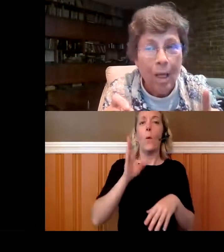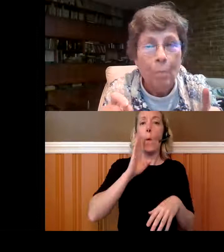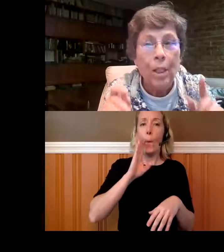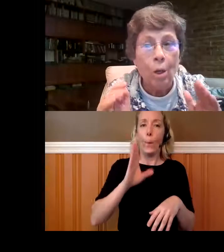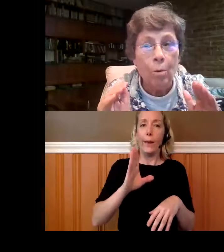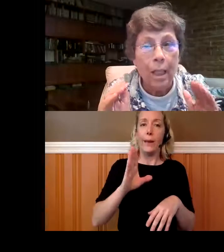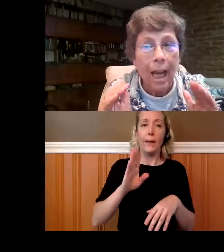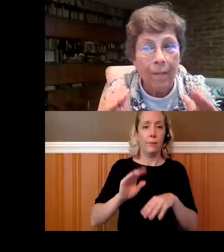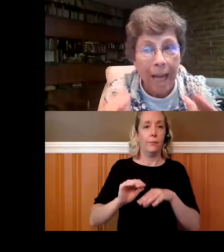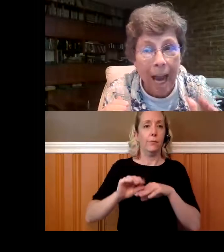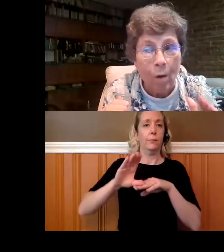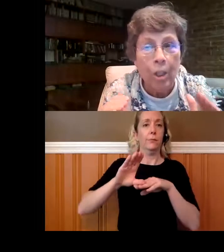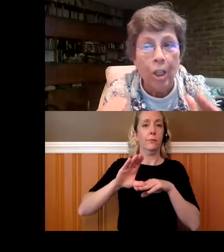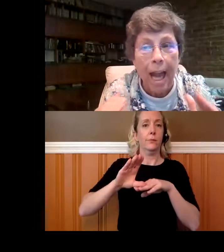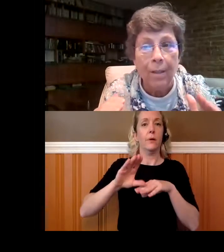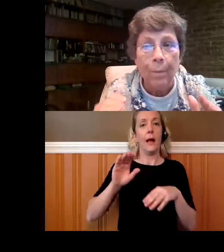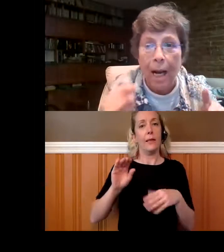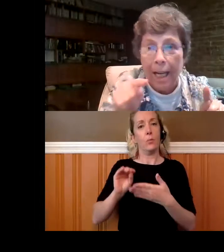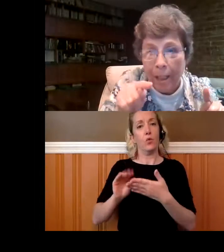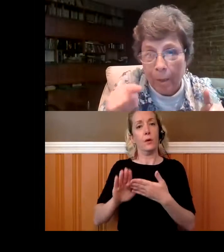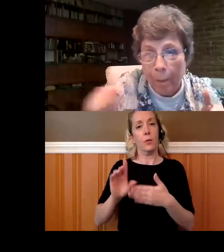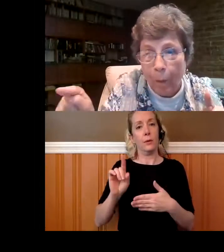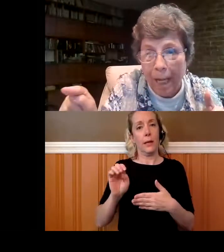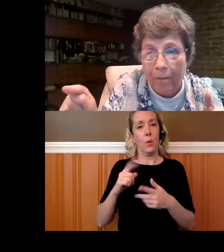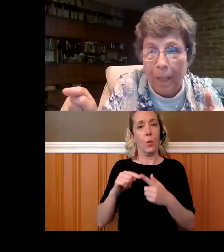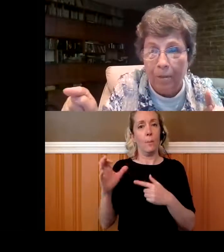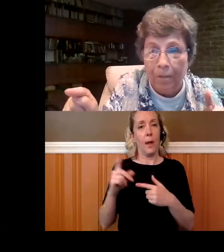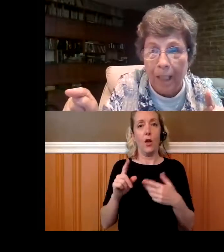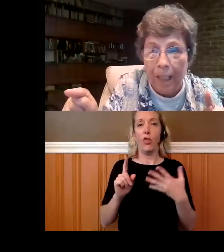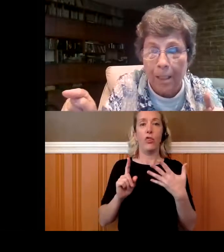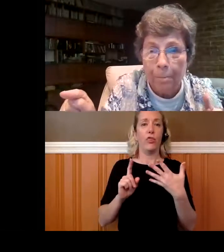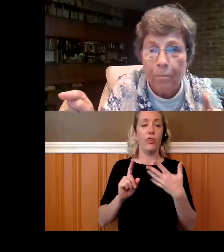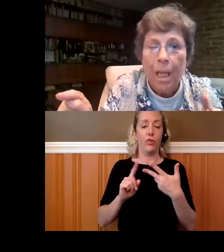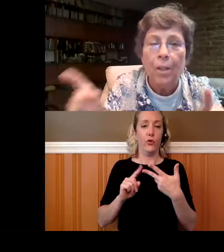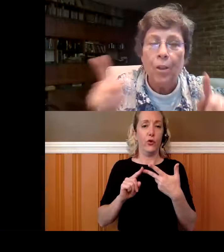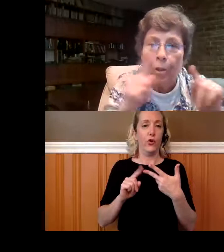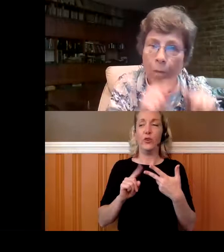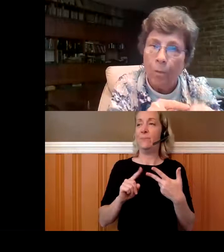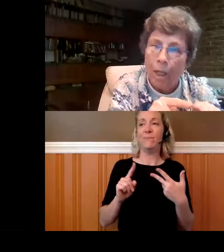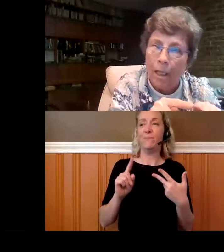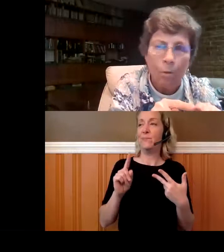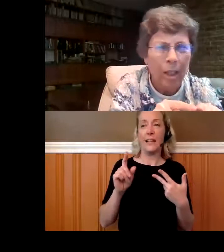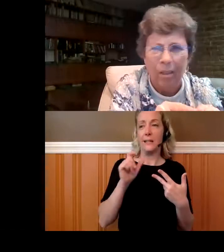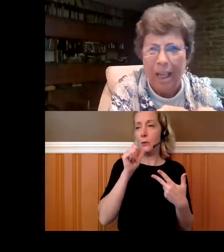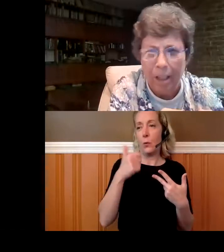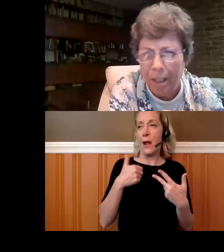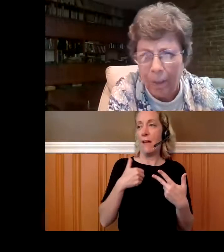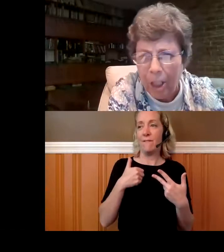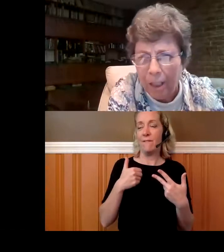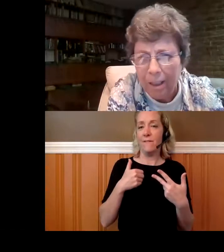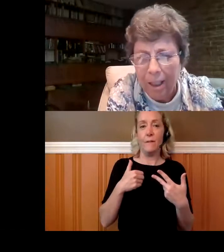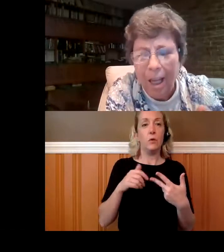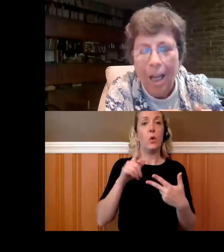a blank for them to fill in. And the third one was, we don't carry thingamajigs. So when they could respond and